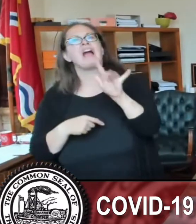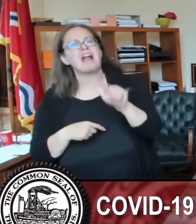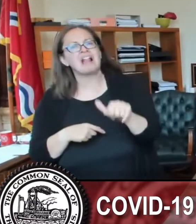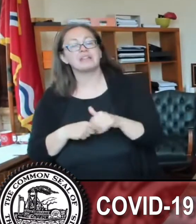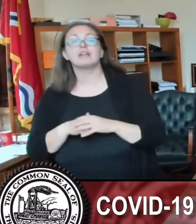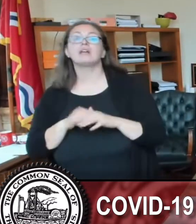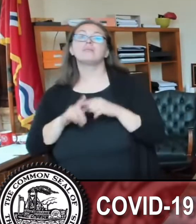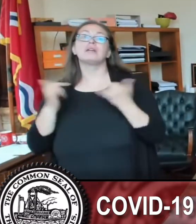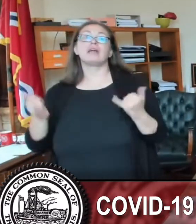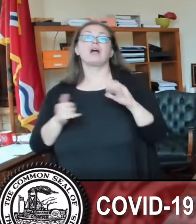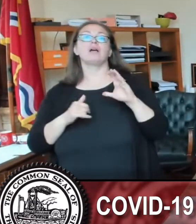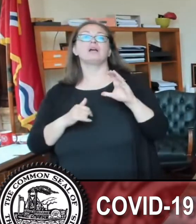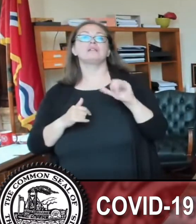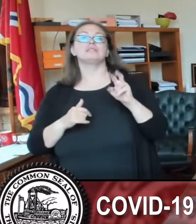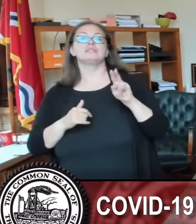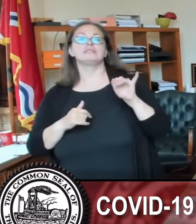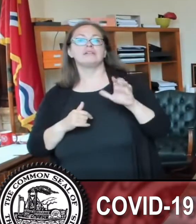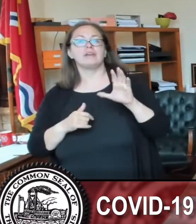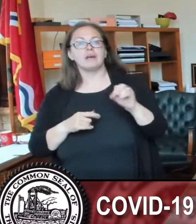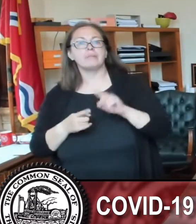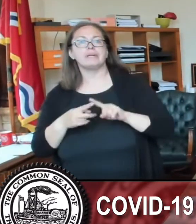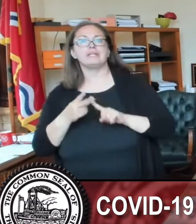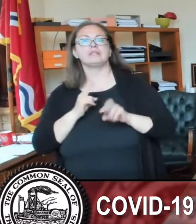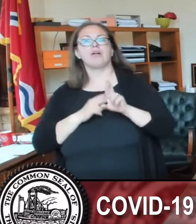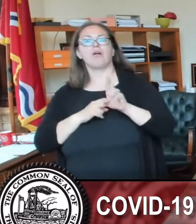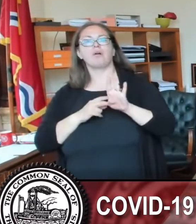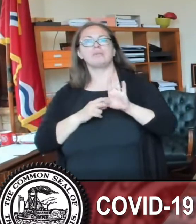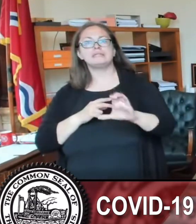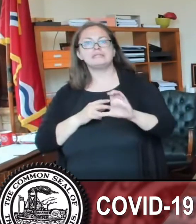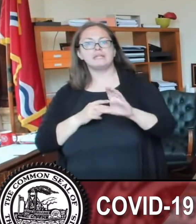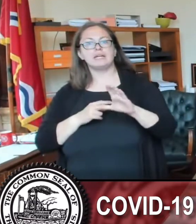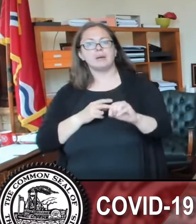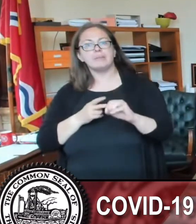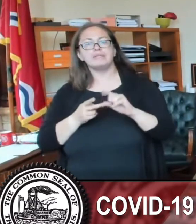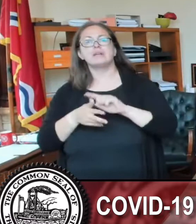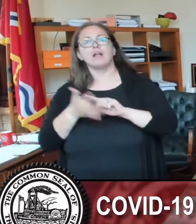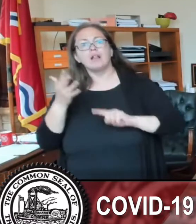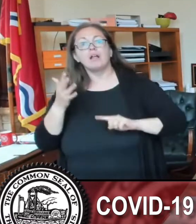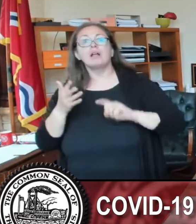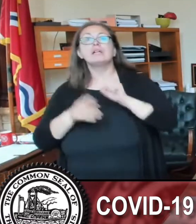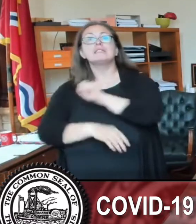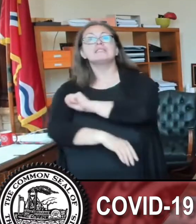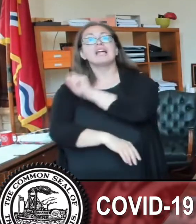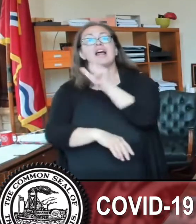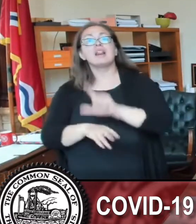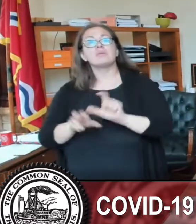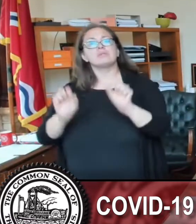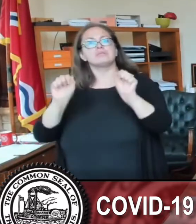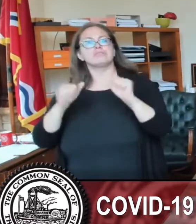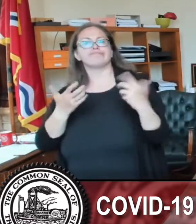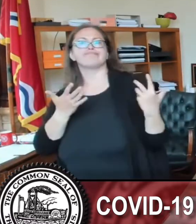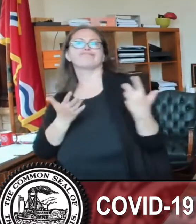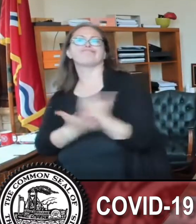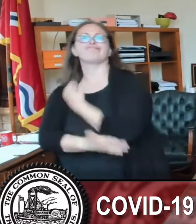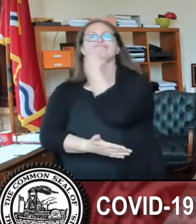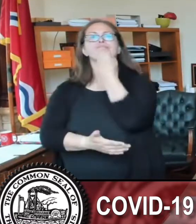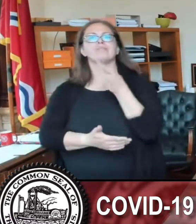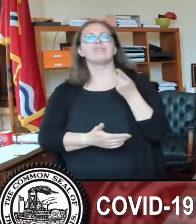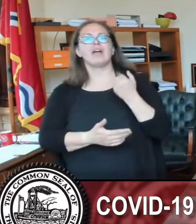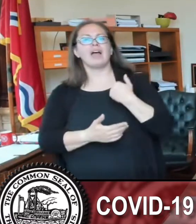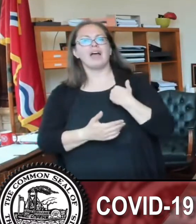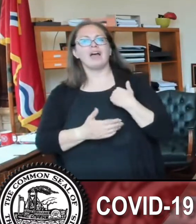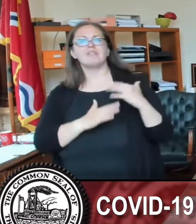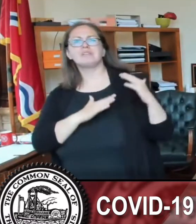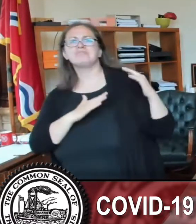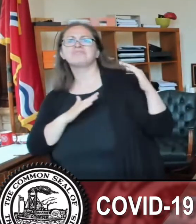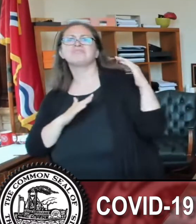progress companies and RBC companies, St. Louis is going to have the chance to have this really